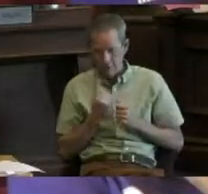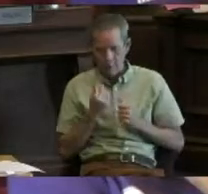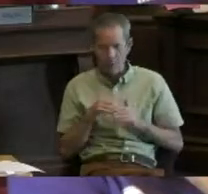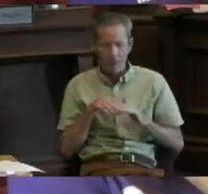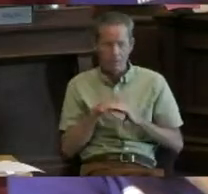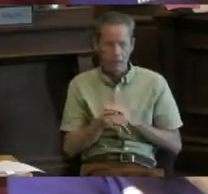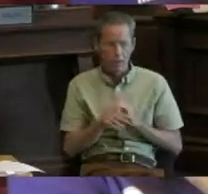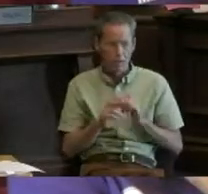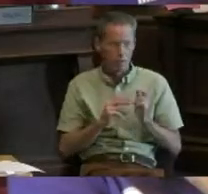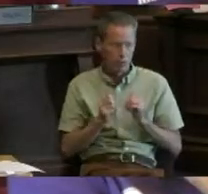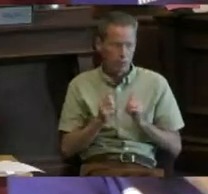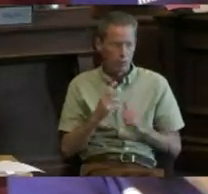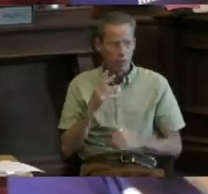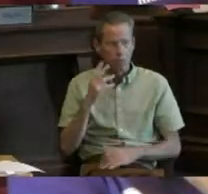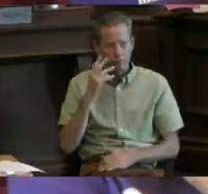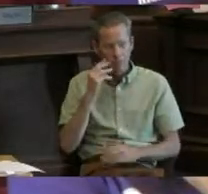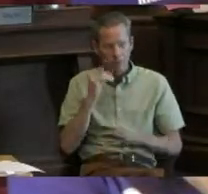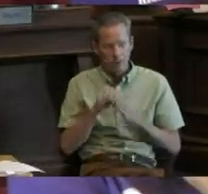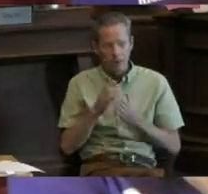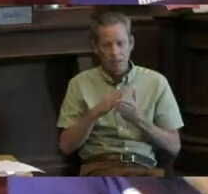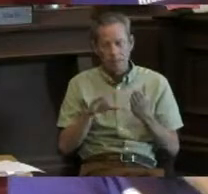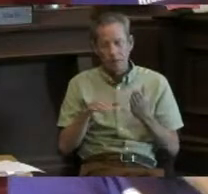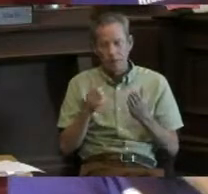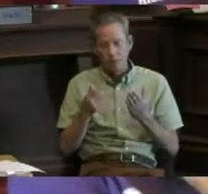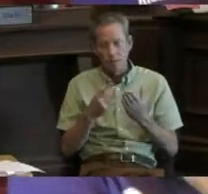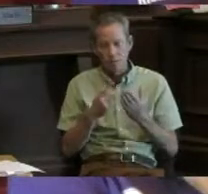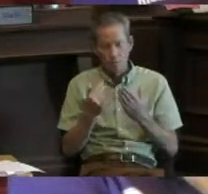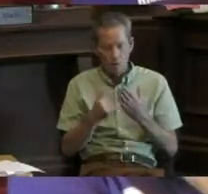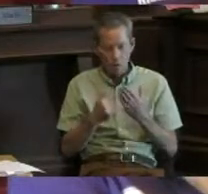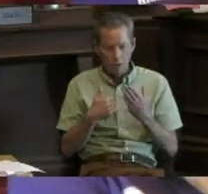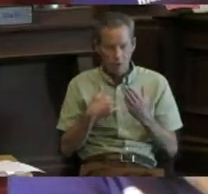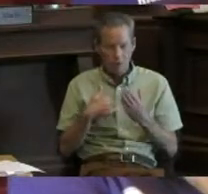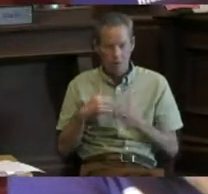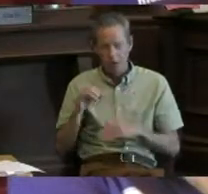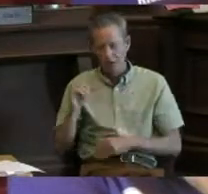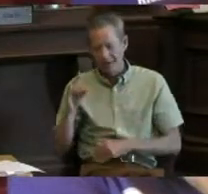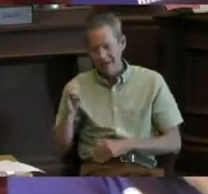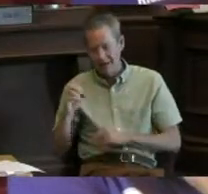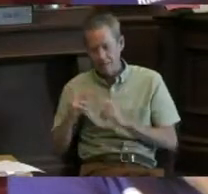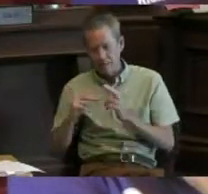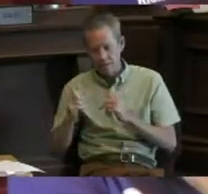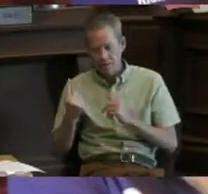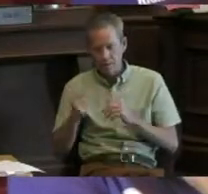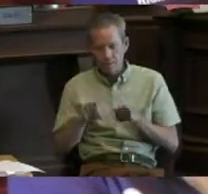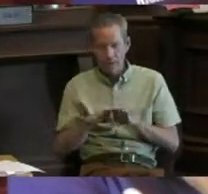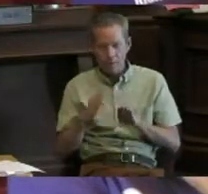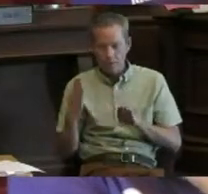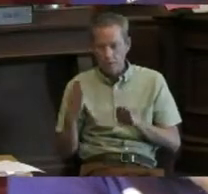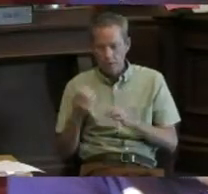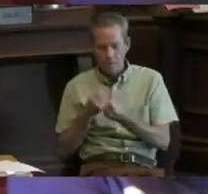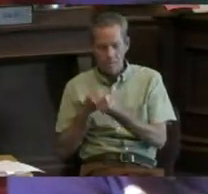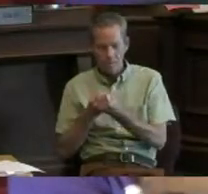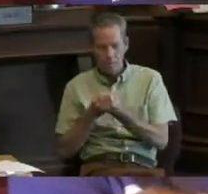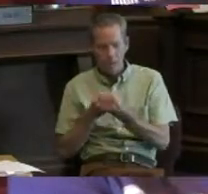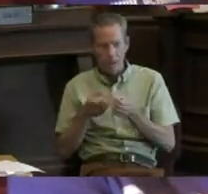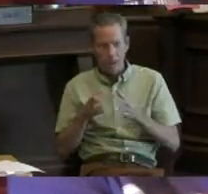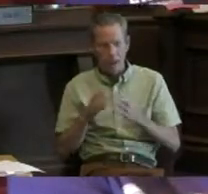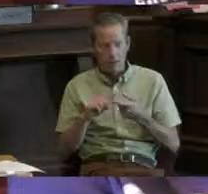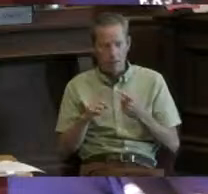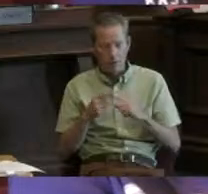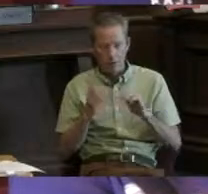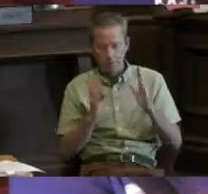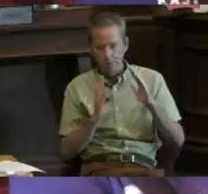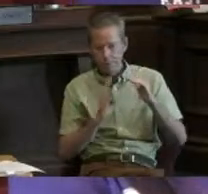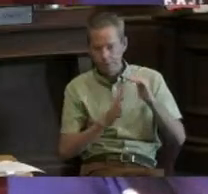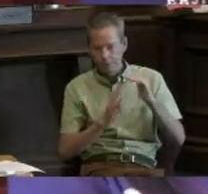building. We've experienced that in some of our other projects, that if you have a side building where someone can prop open the door and let their friends in, you're not aware of everyone in the